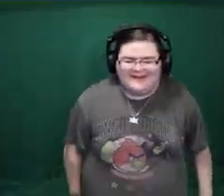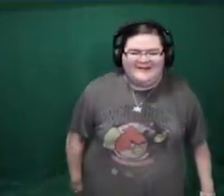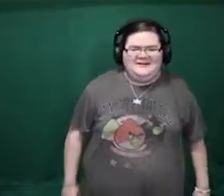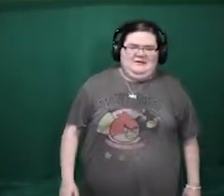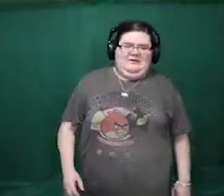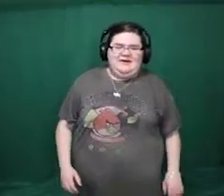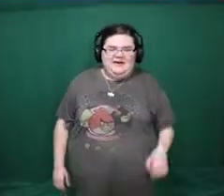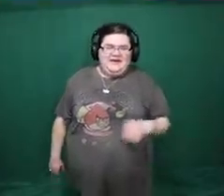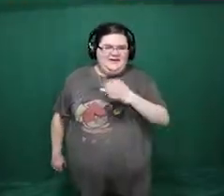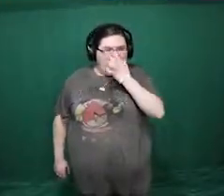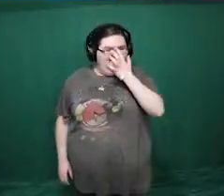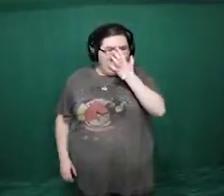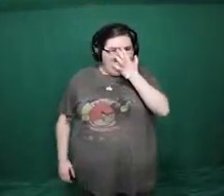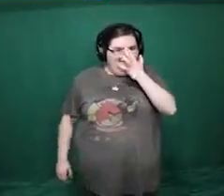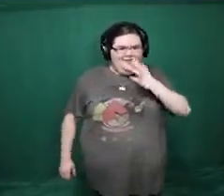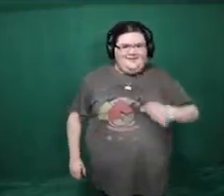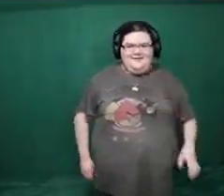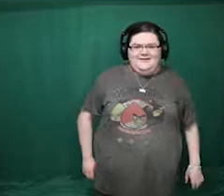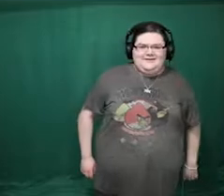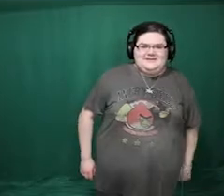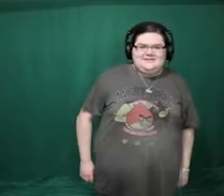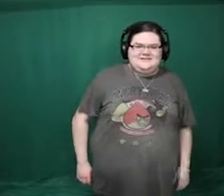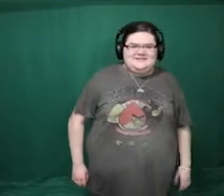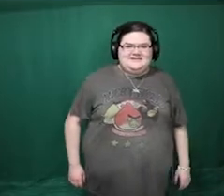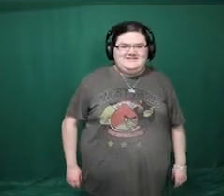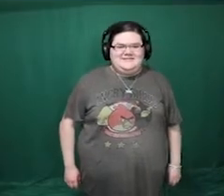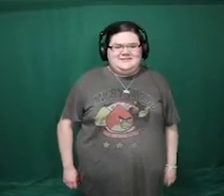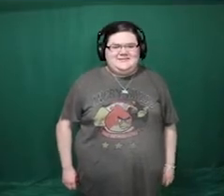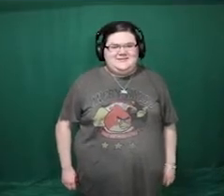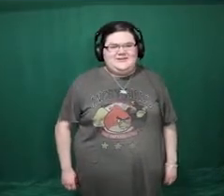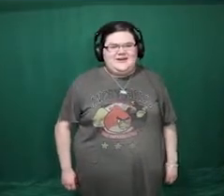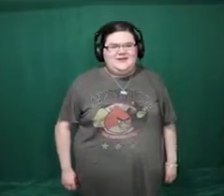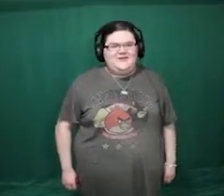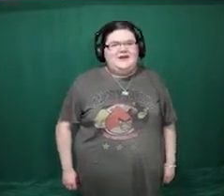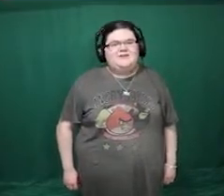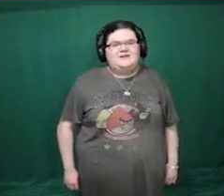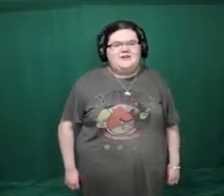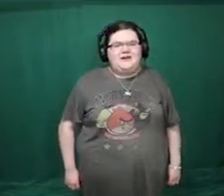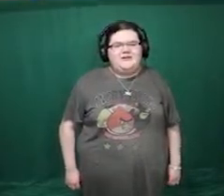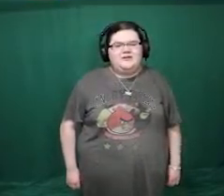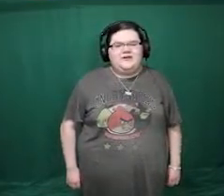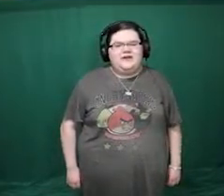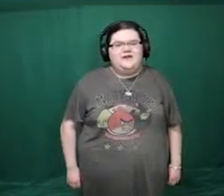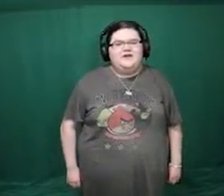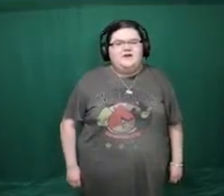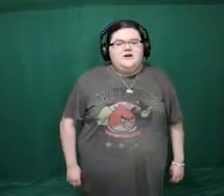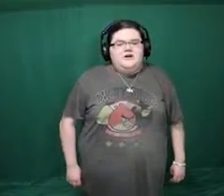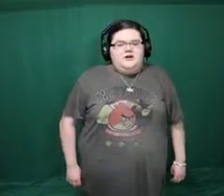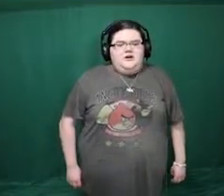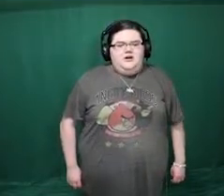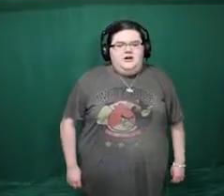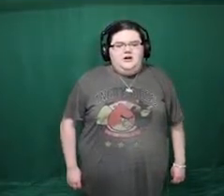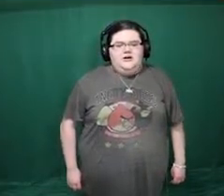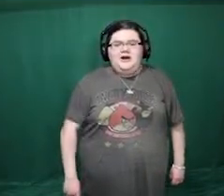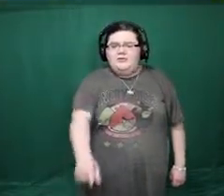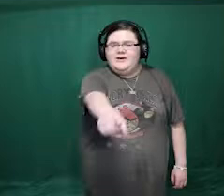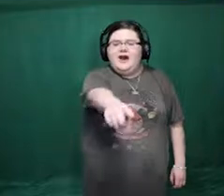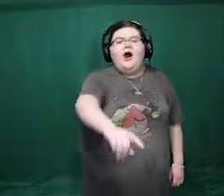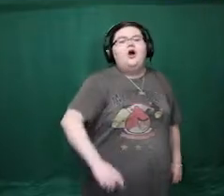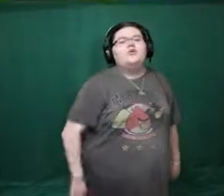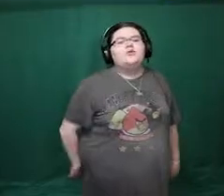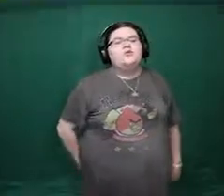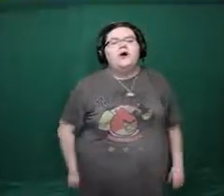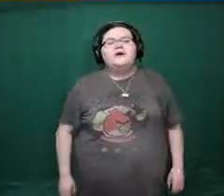frick? Okay. No, don't do that. Don't do that. Just, you're okay. I was like, you're okay.